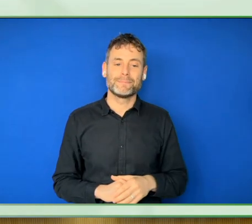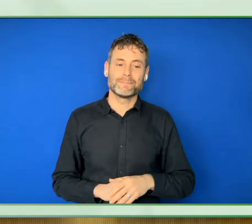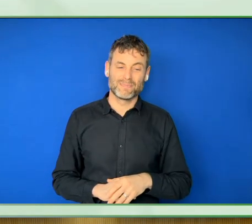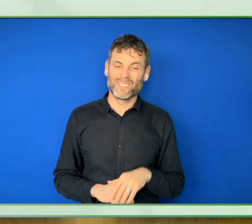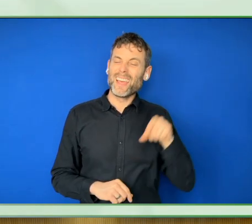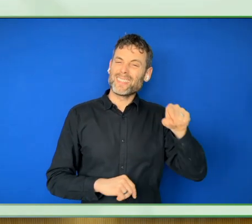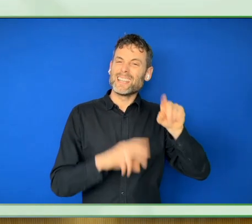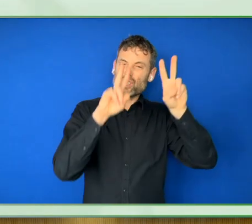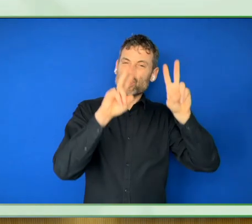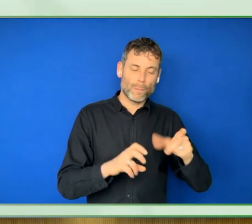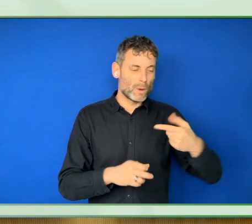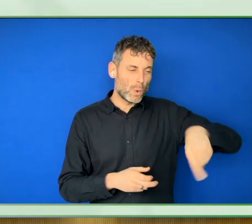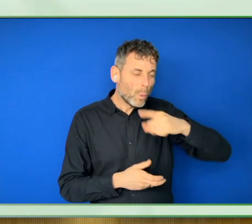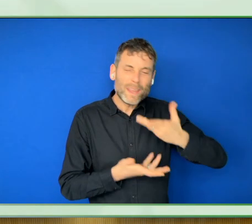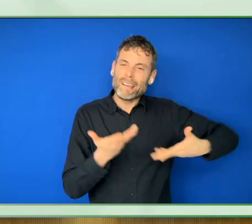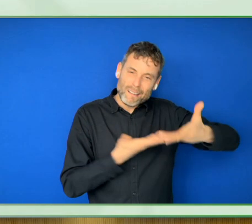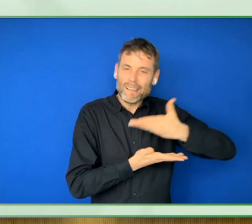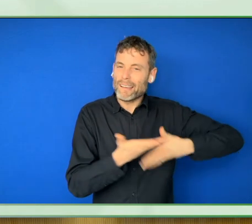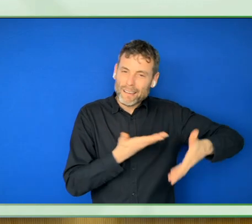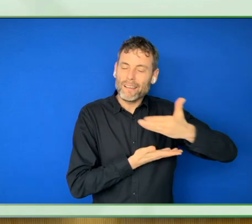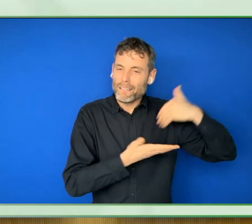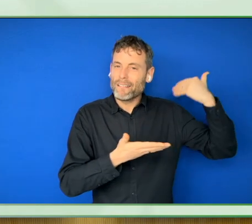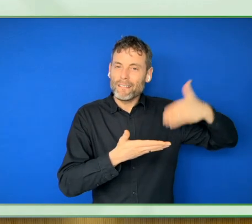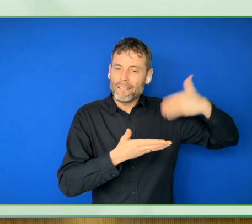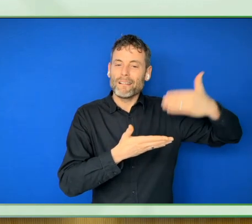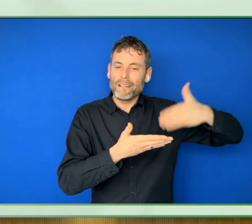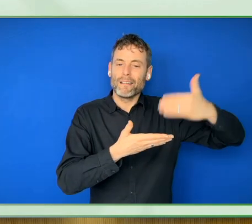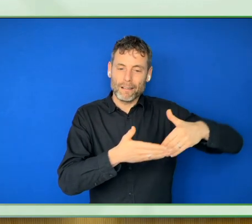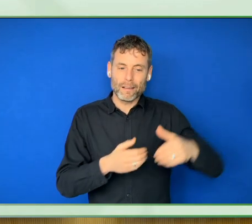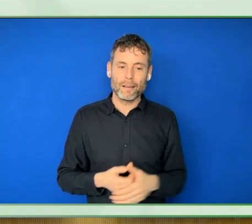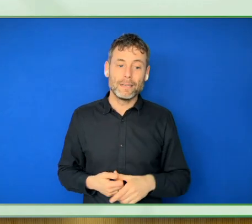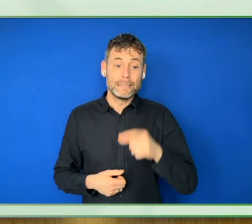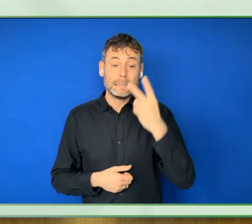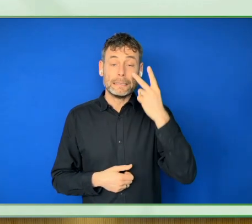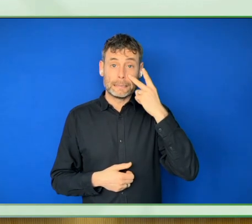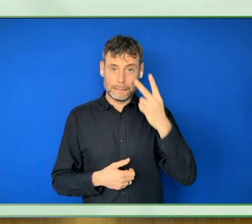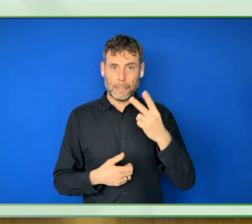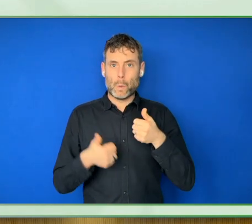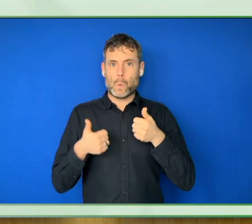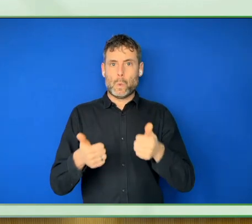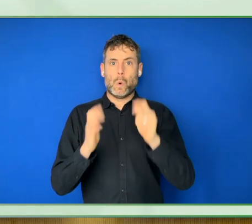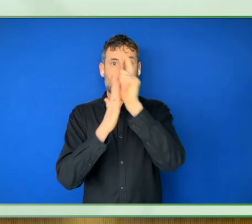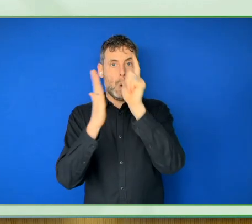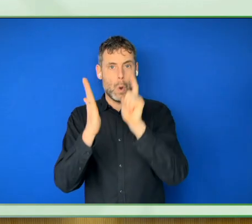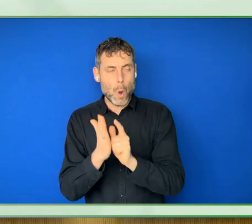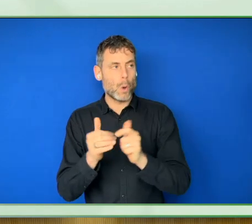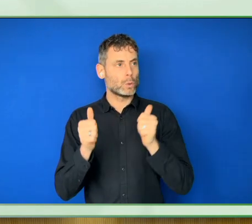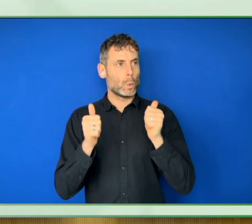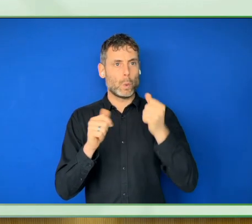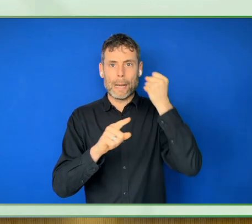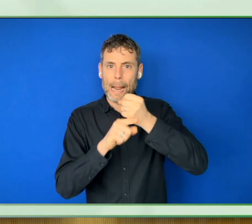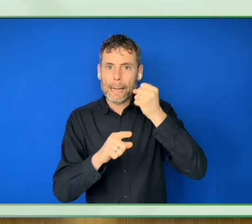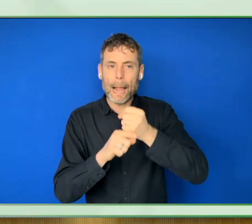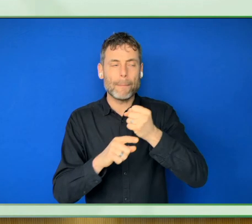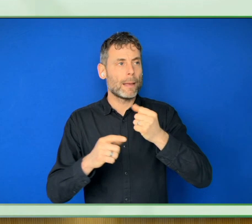issues around them. There have been some prominent, apologies, global campaigns and even litigation